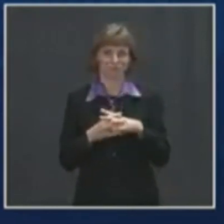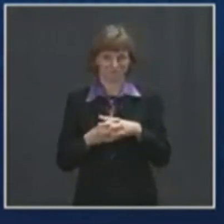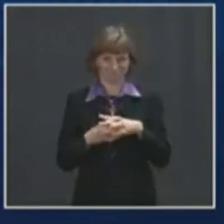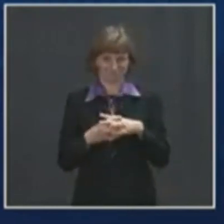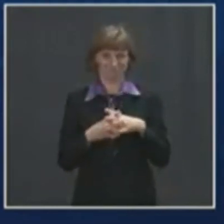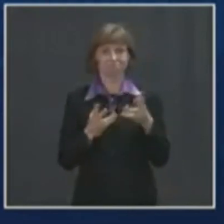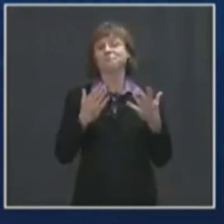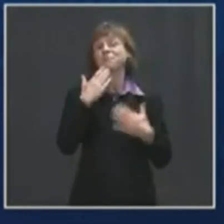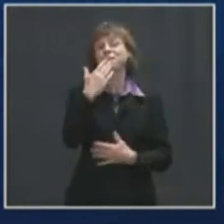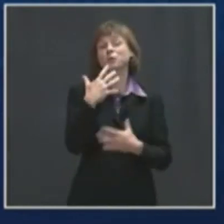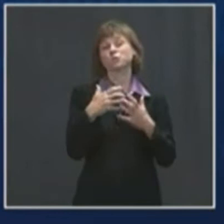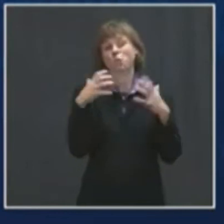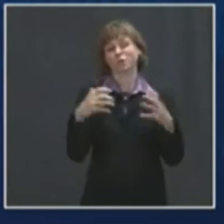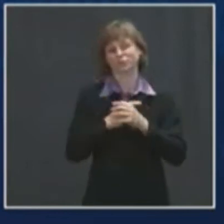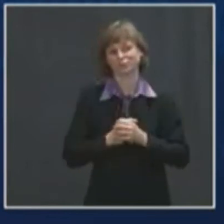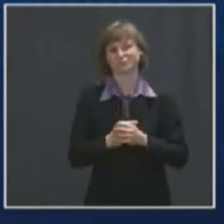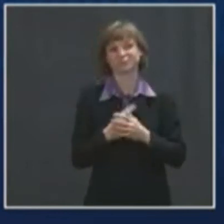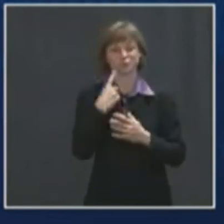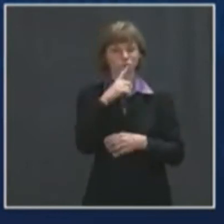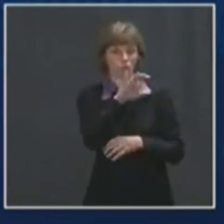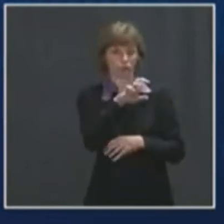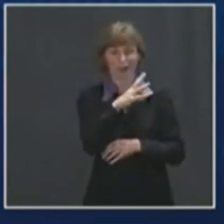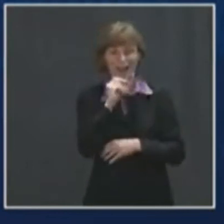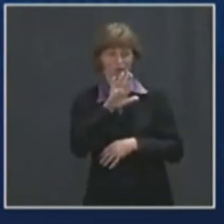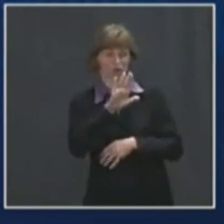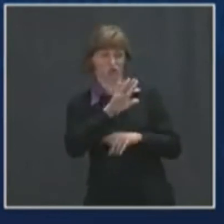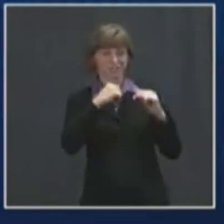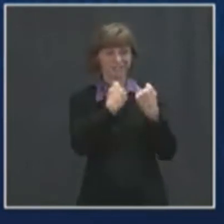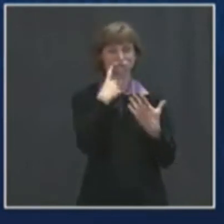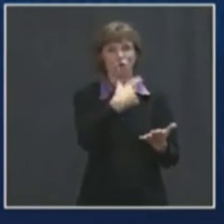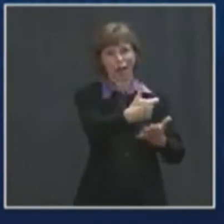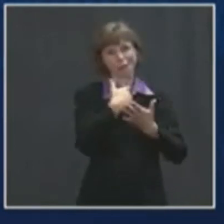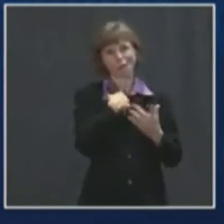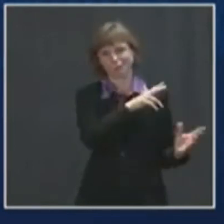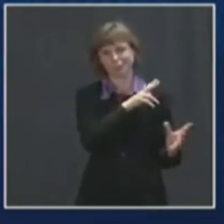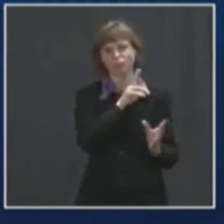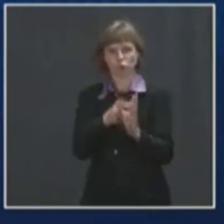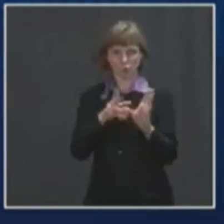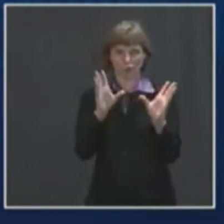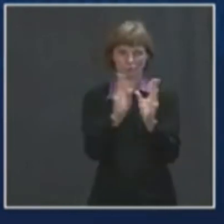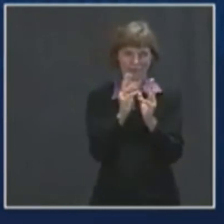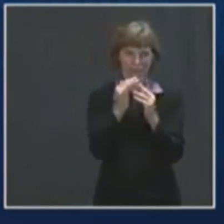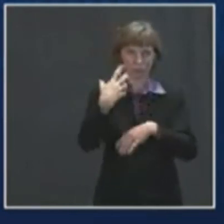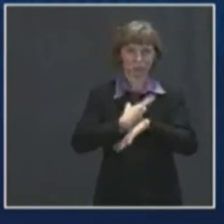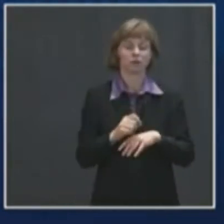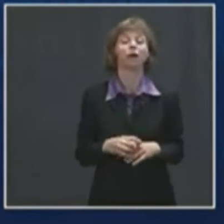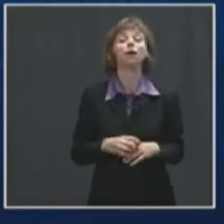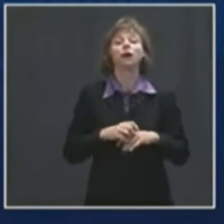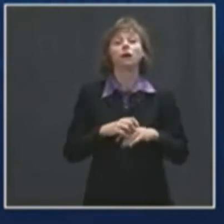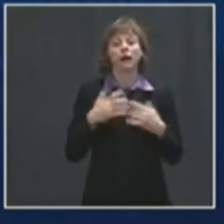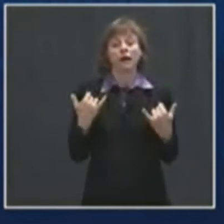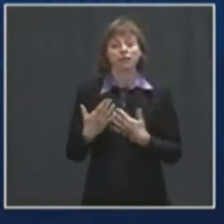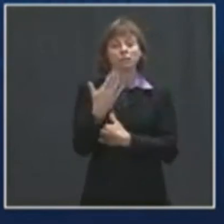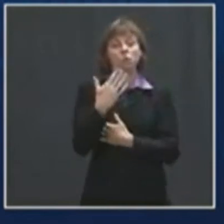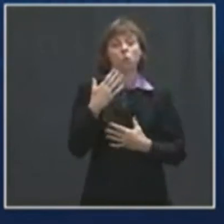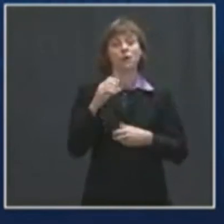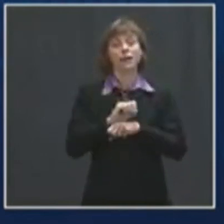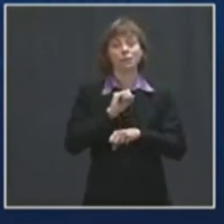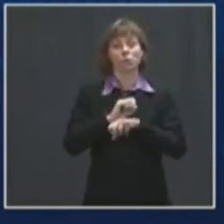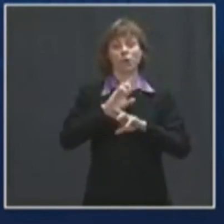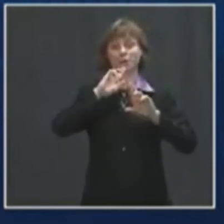Thanks so much to Jen and the team for helping me be here today. This morning's employment report revealed